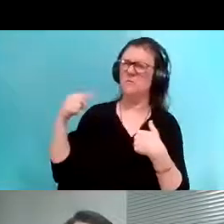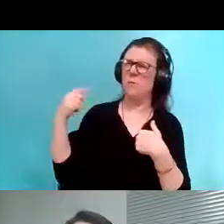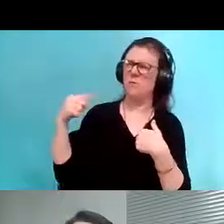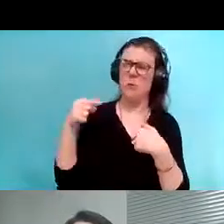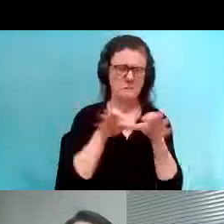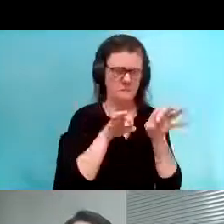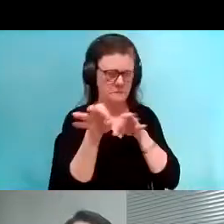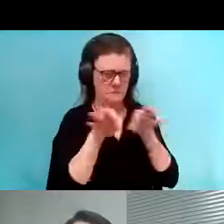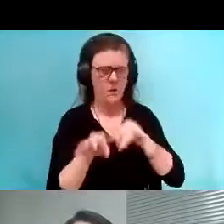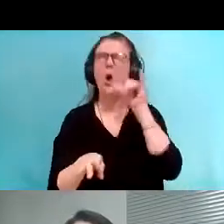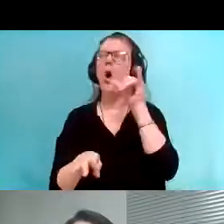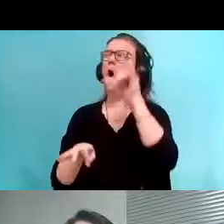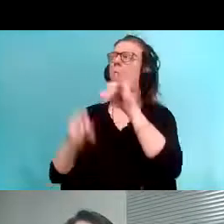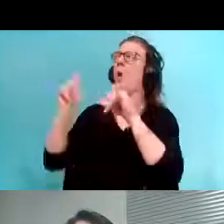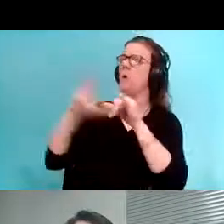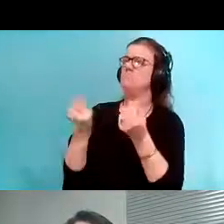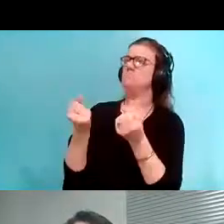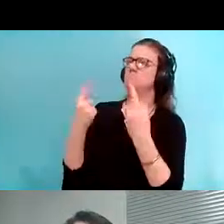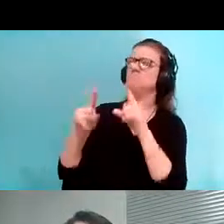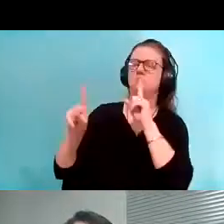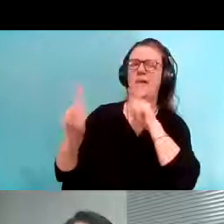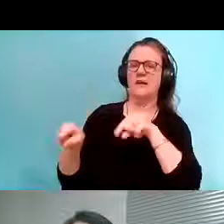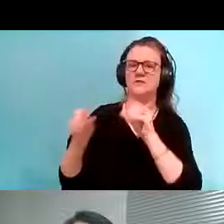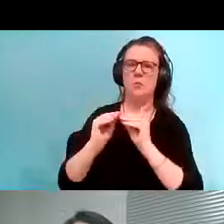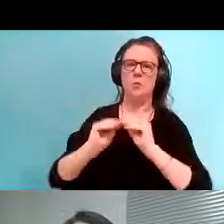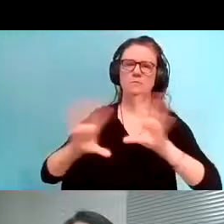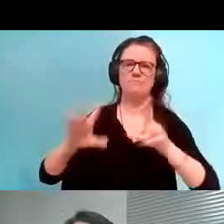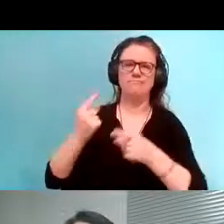respondents. Next slide, please.